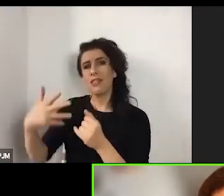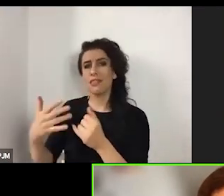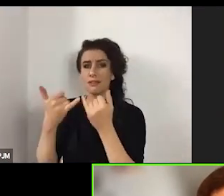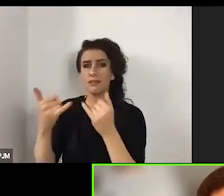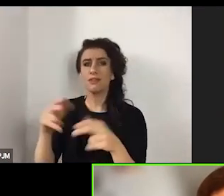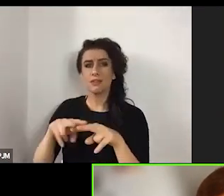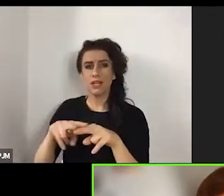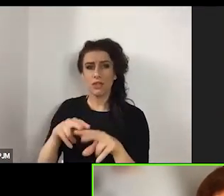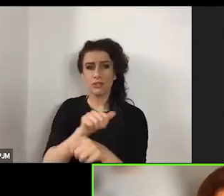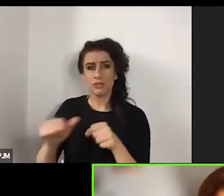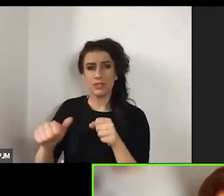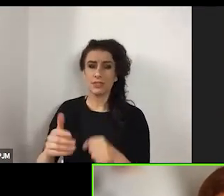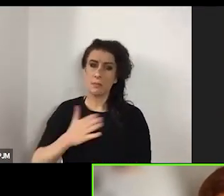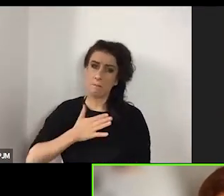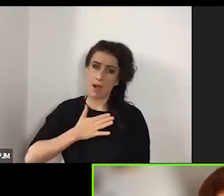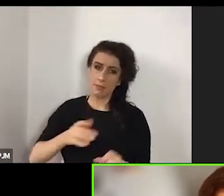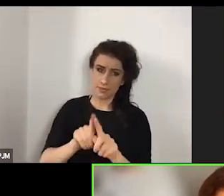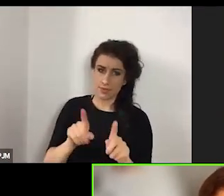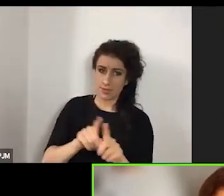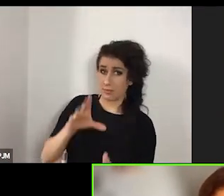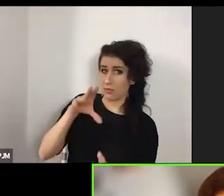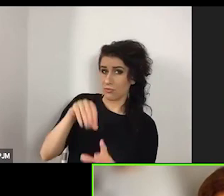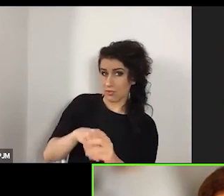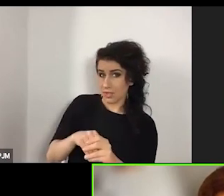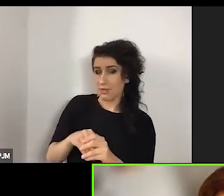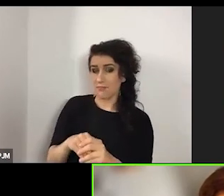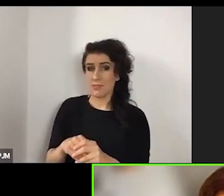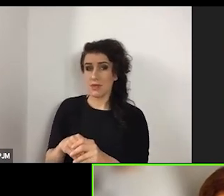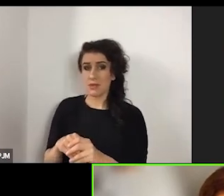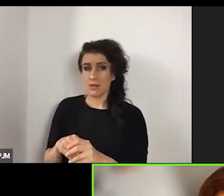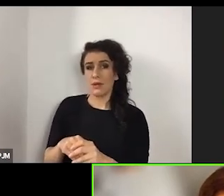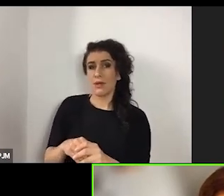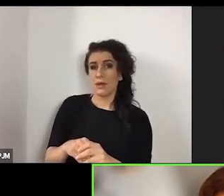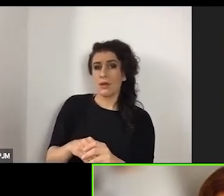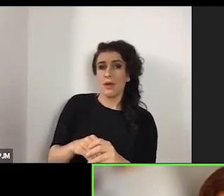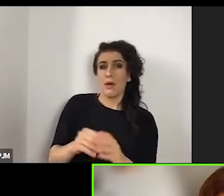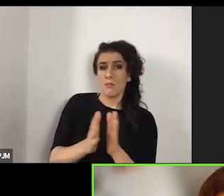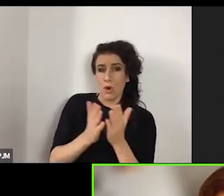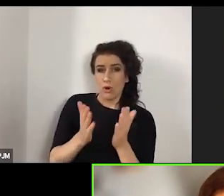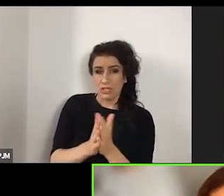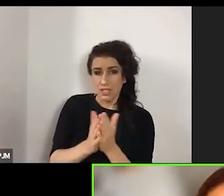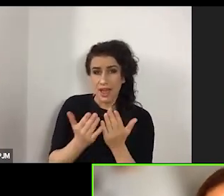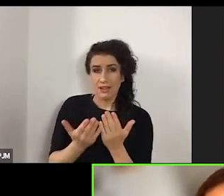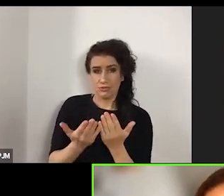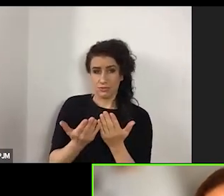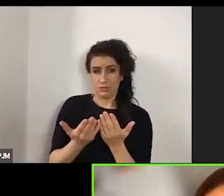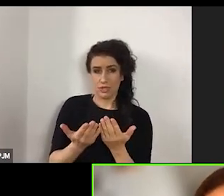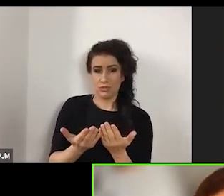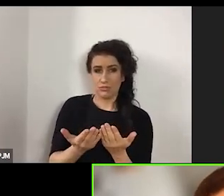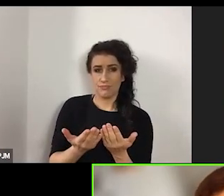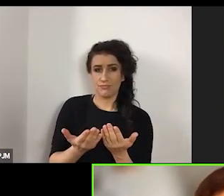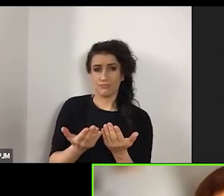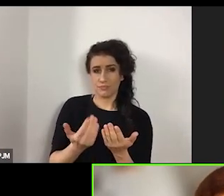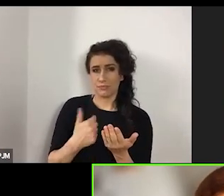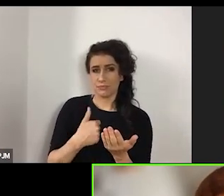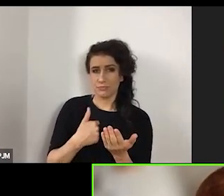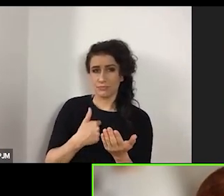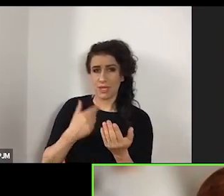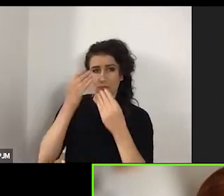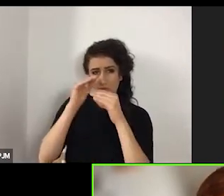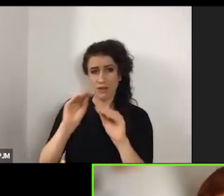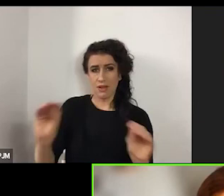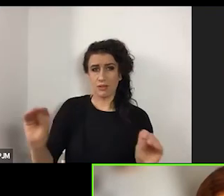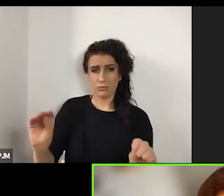it to the principals and teachers in schools to address situations of violence. But yeah, I would like to do this